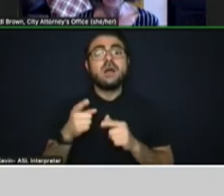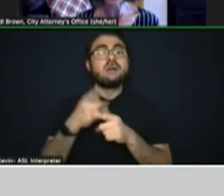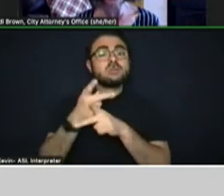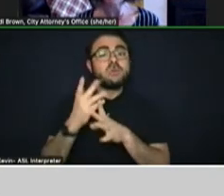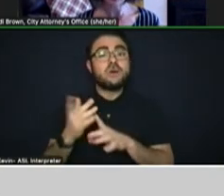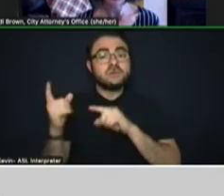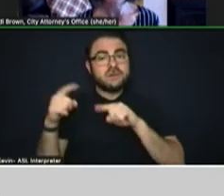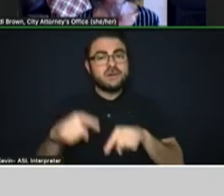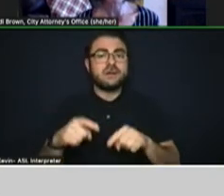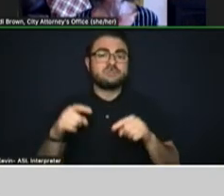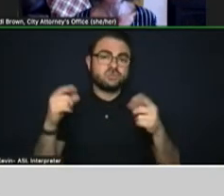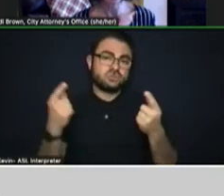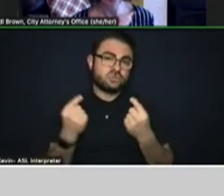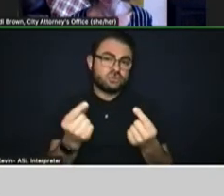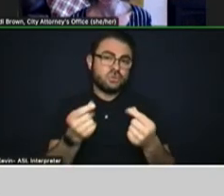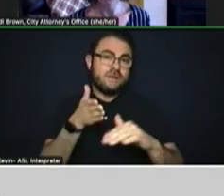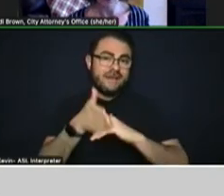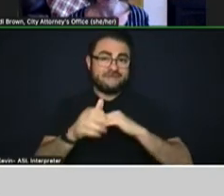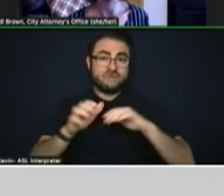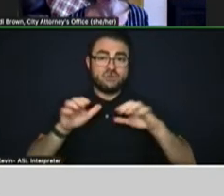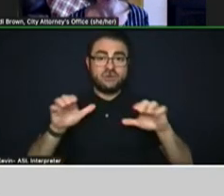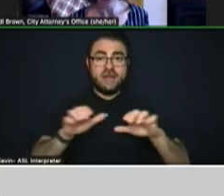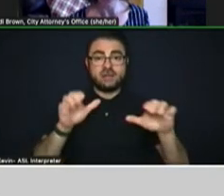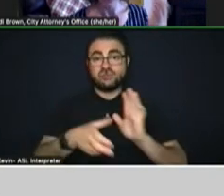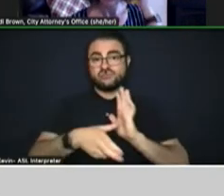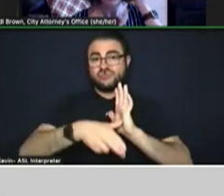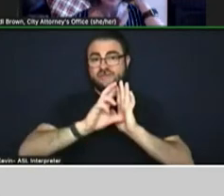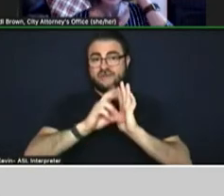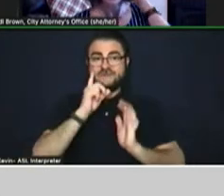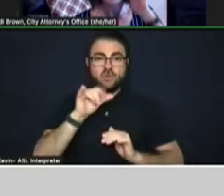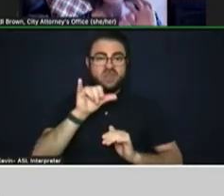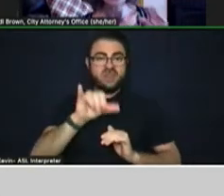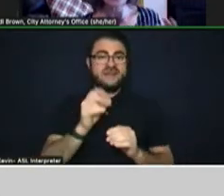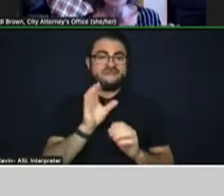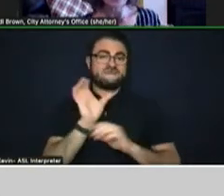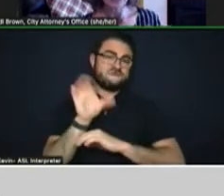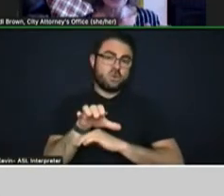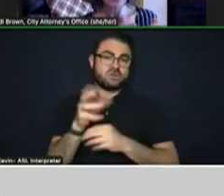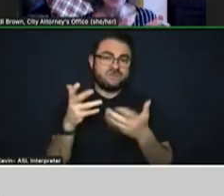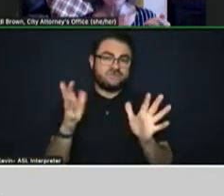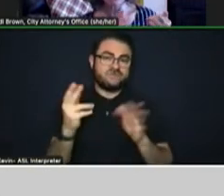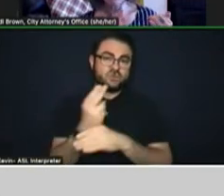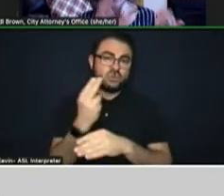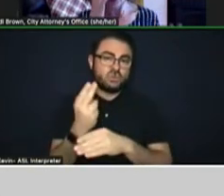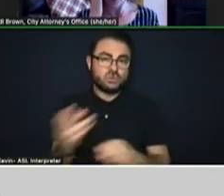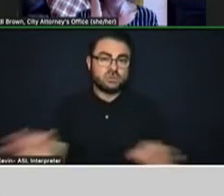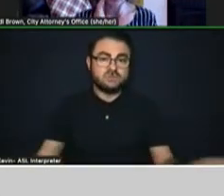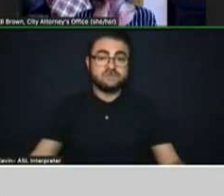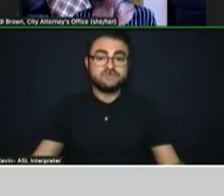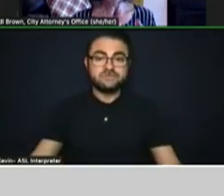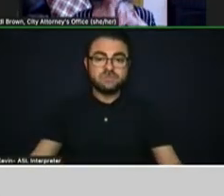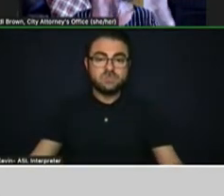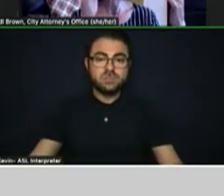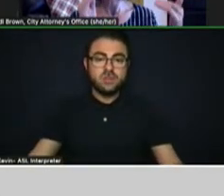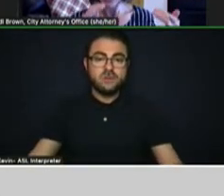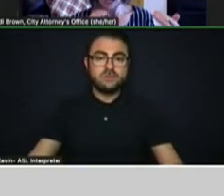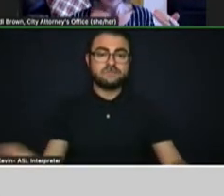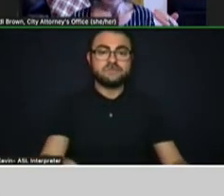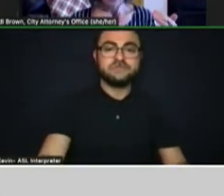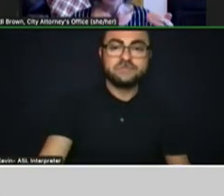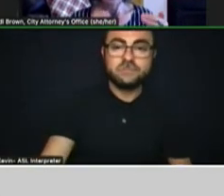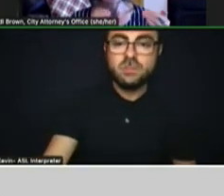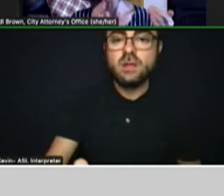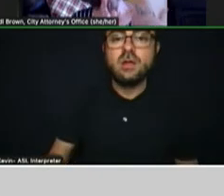after action review of the force that's used. And in that review, part of